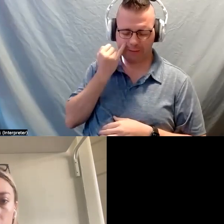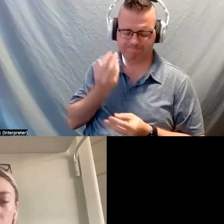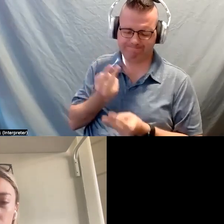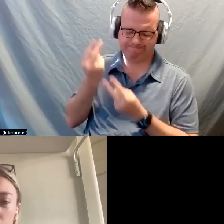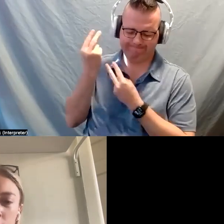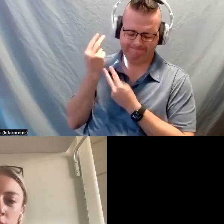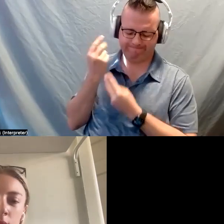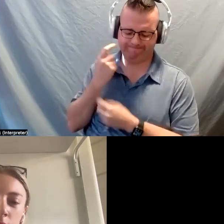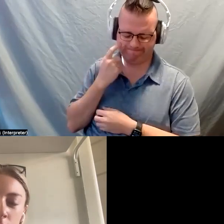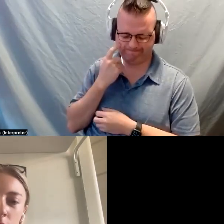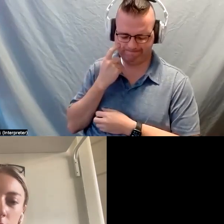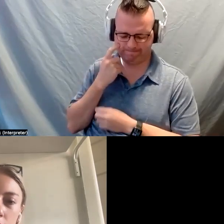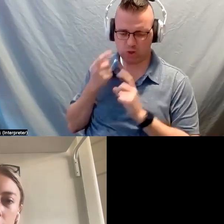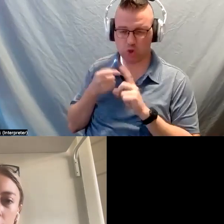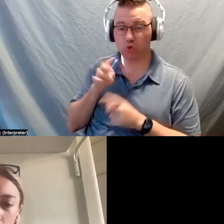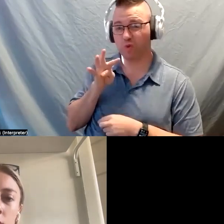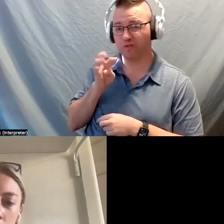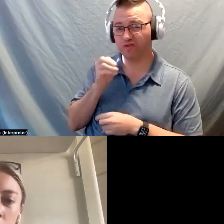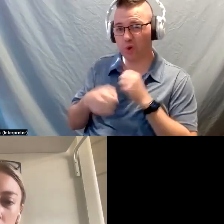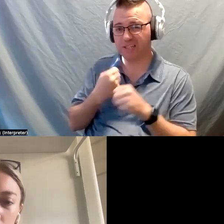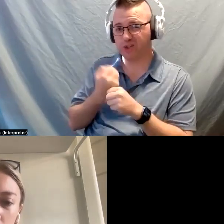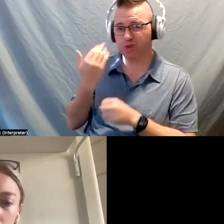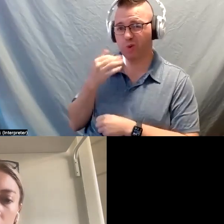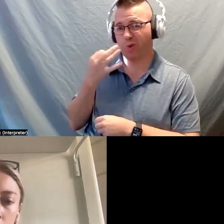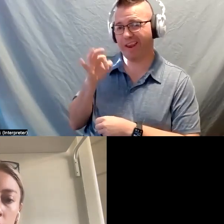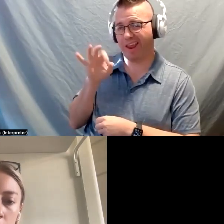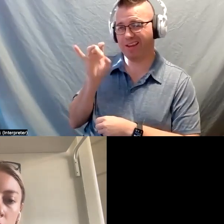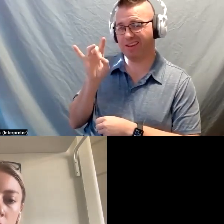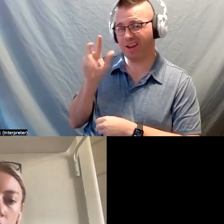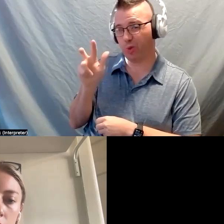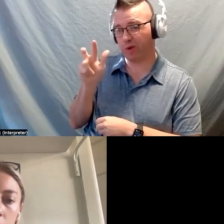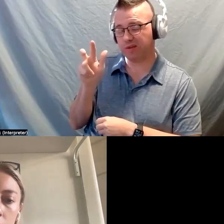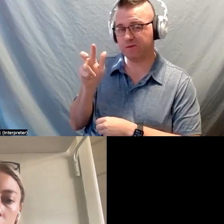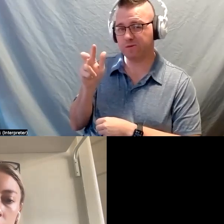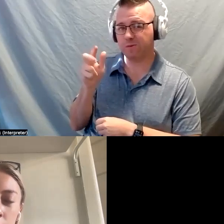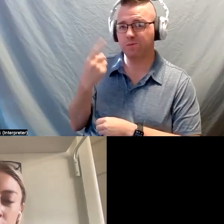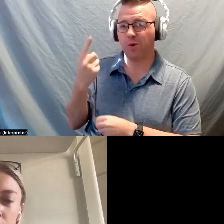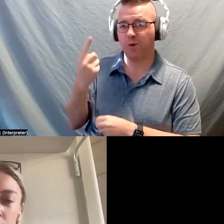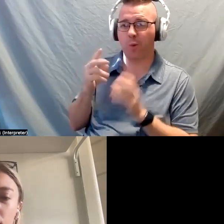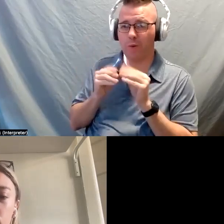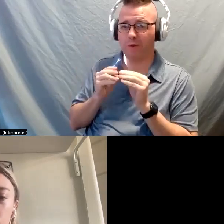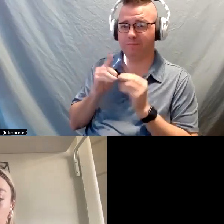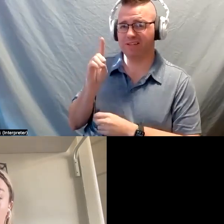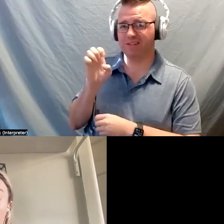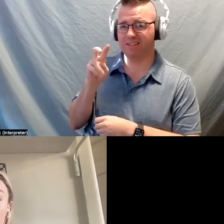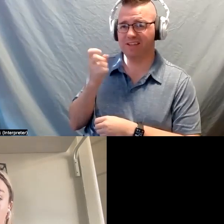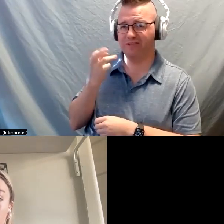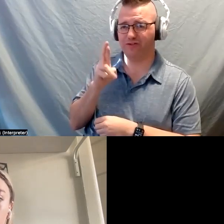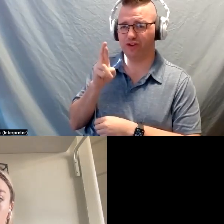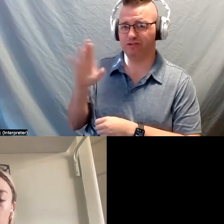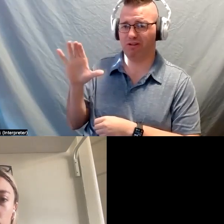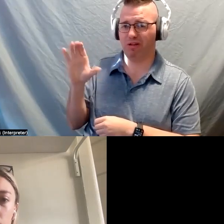now to 40 years ago, 1983, there was a meeting in Denver,